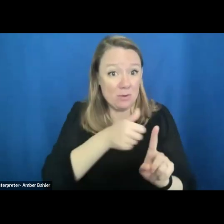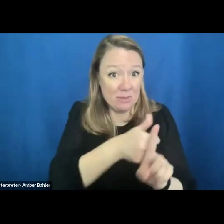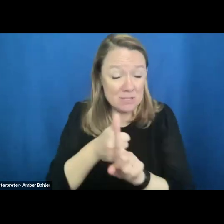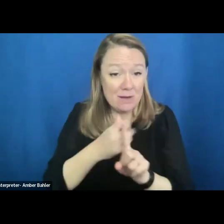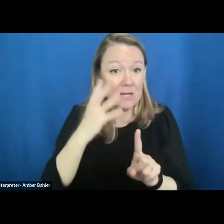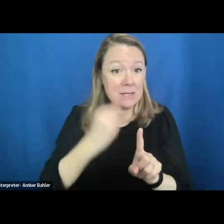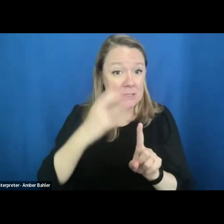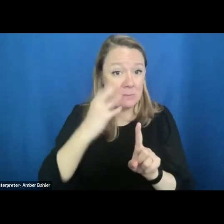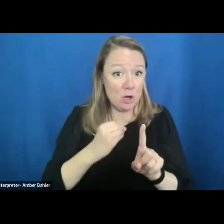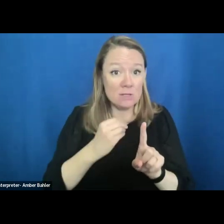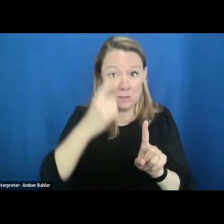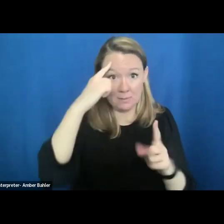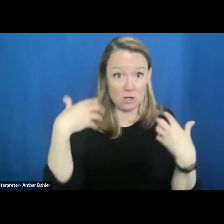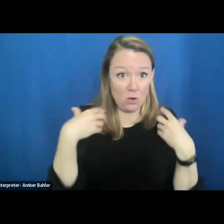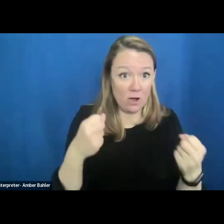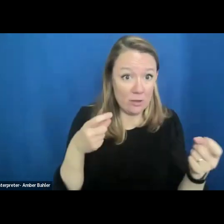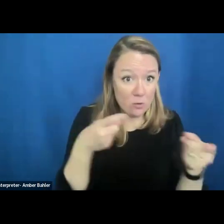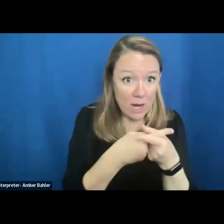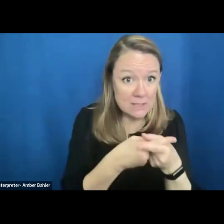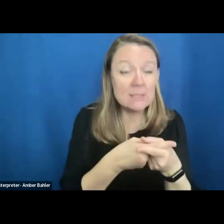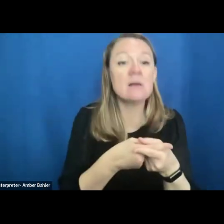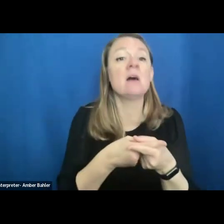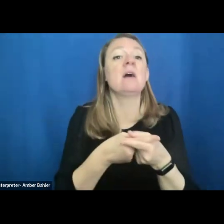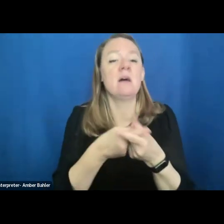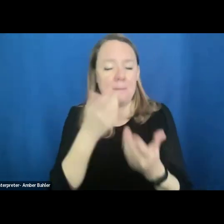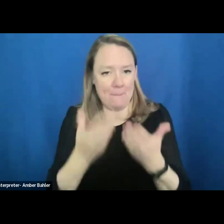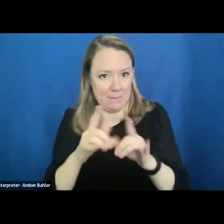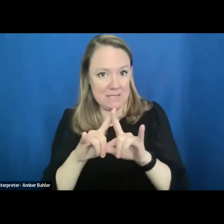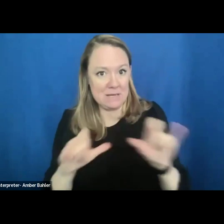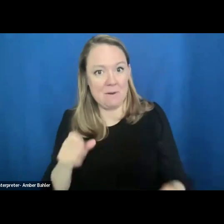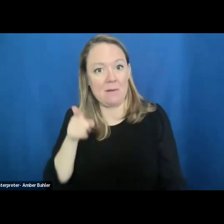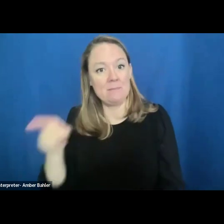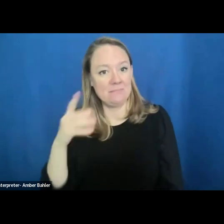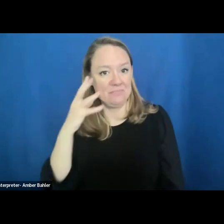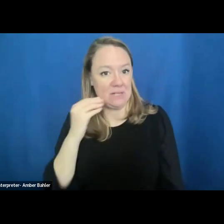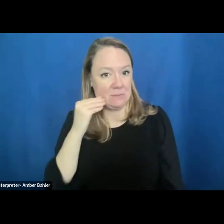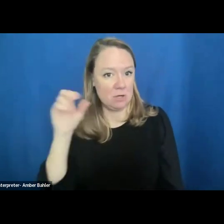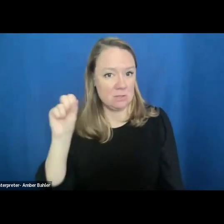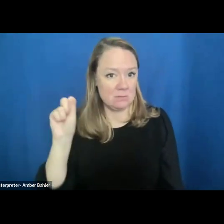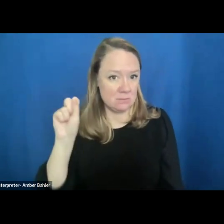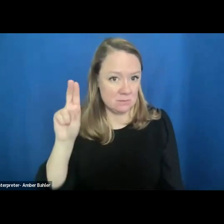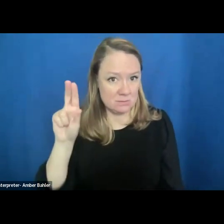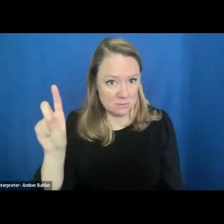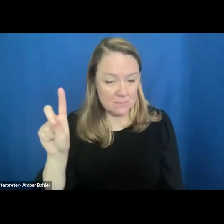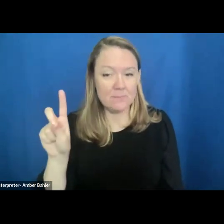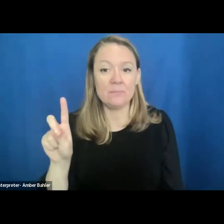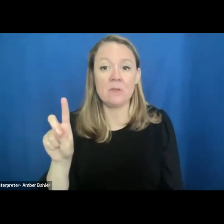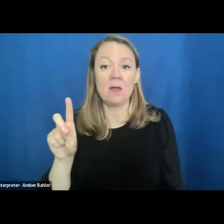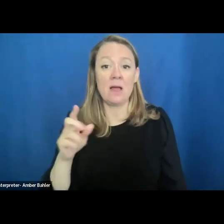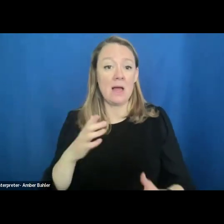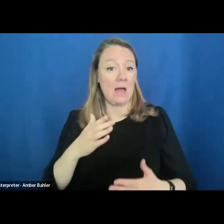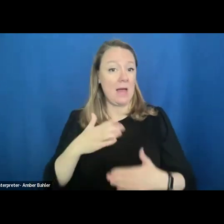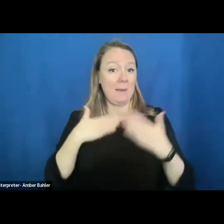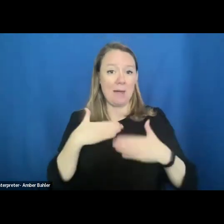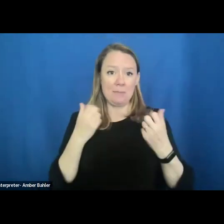may have this affliction. And so I'm just glad everybody's here to really tune in. I just think that we can begin an on-ramp and a launch